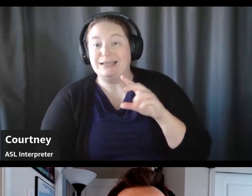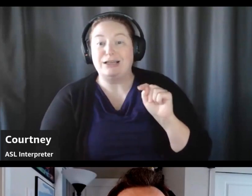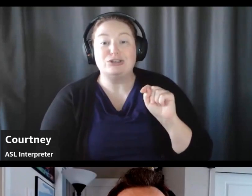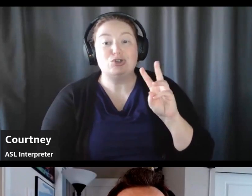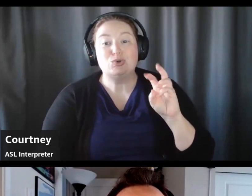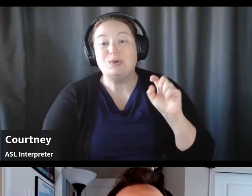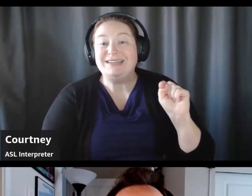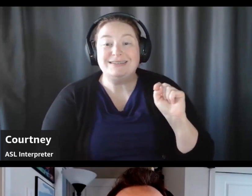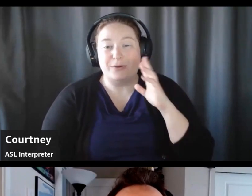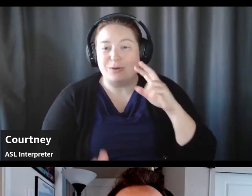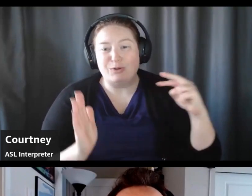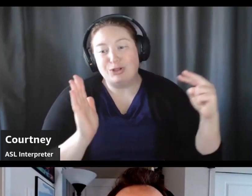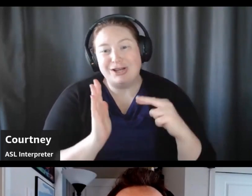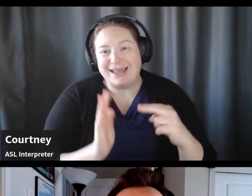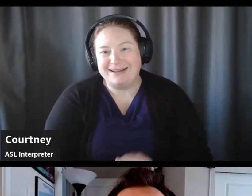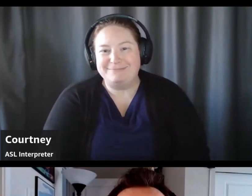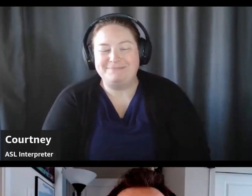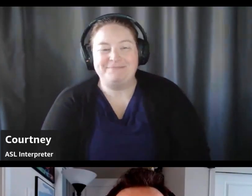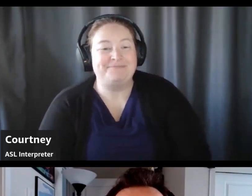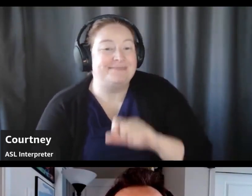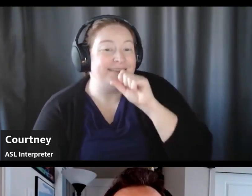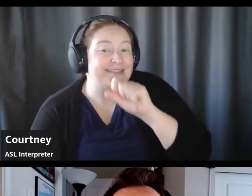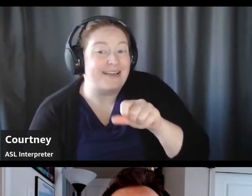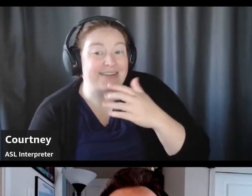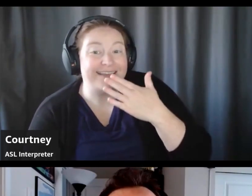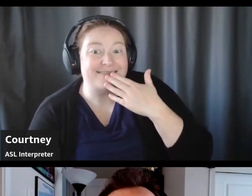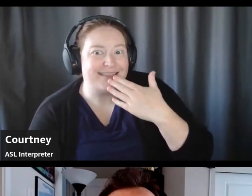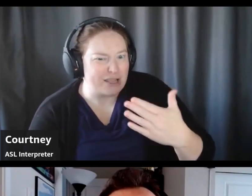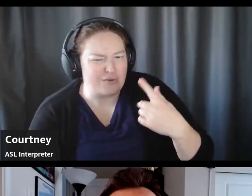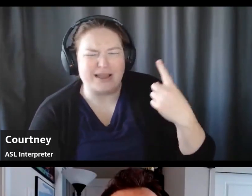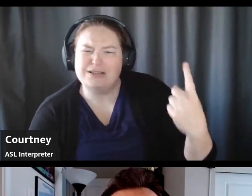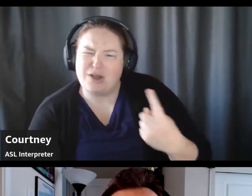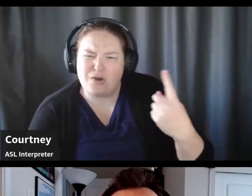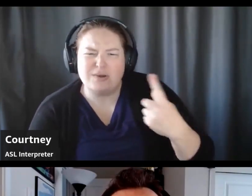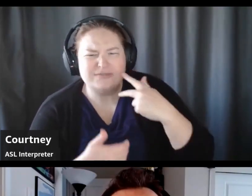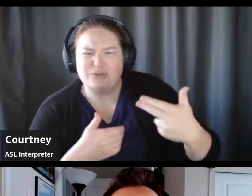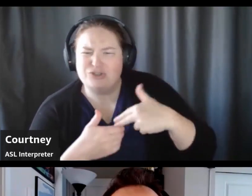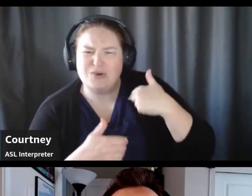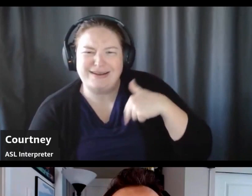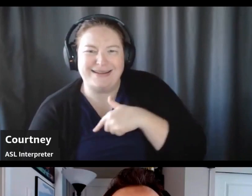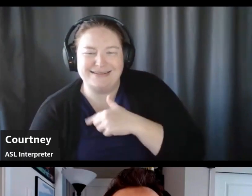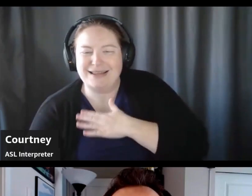that. I love it. Thank you, as always, for joining us, Parashot. I